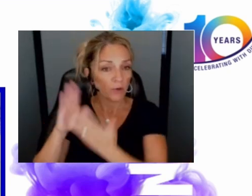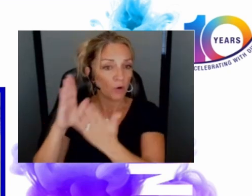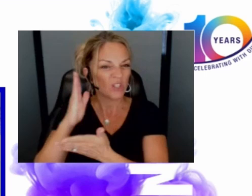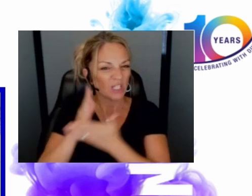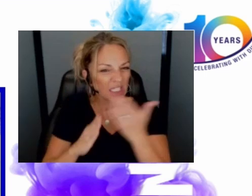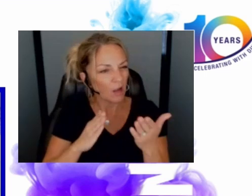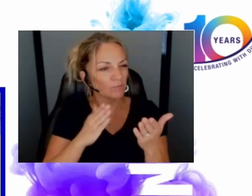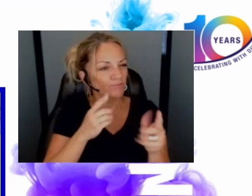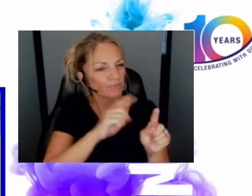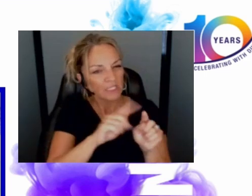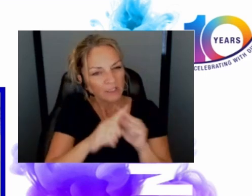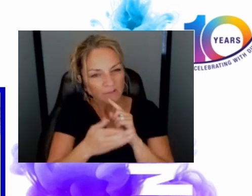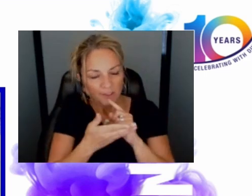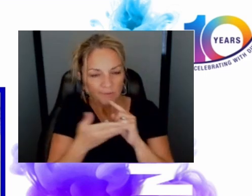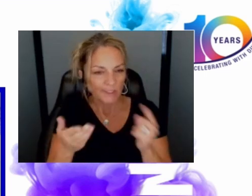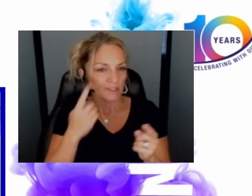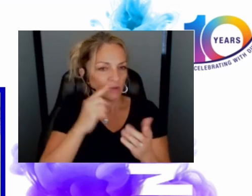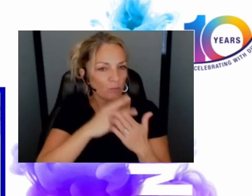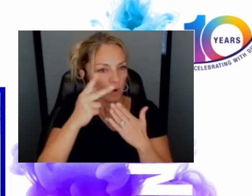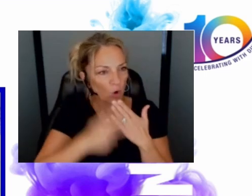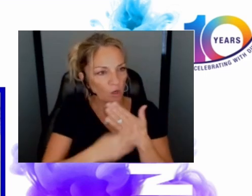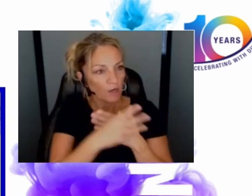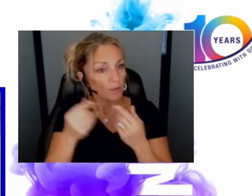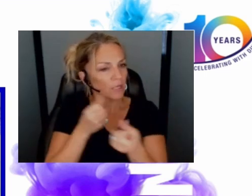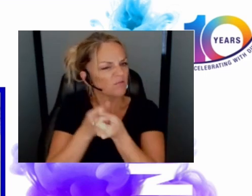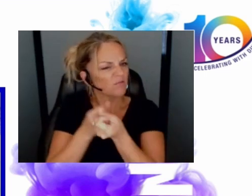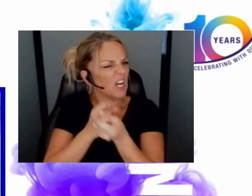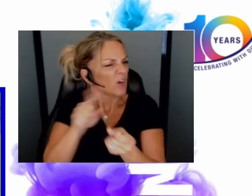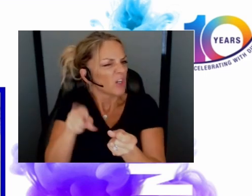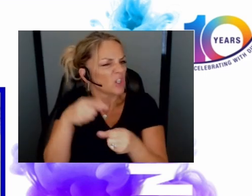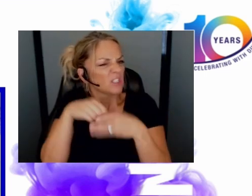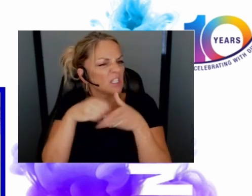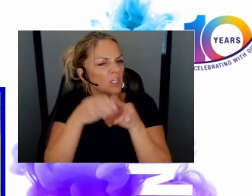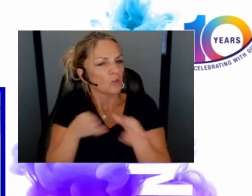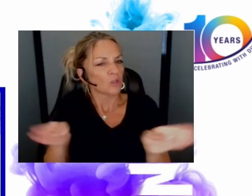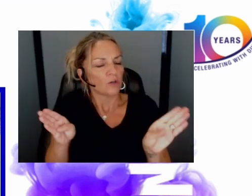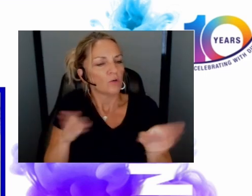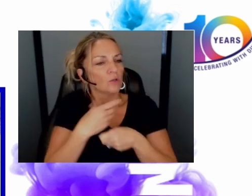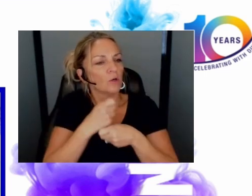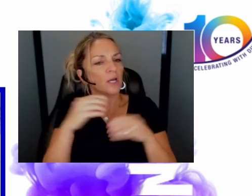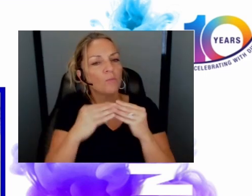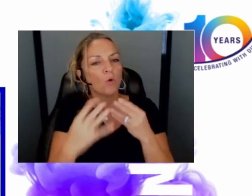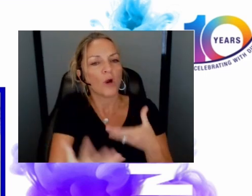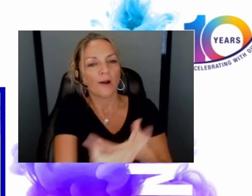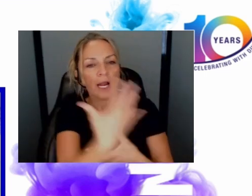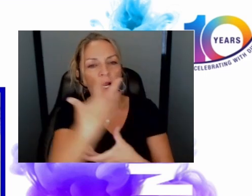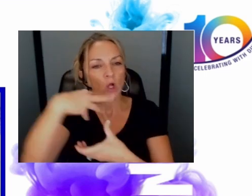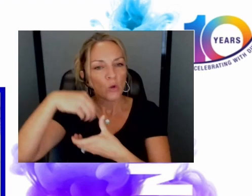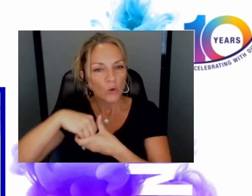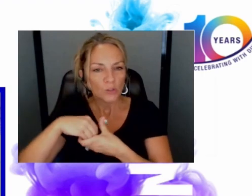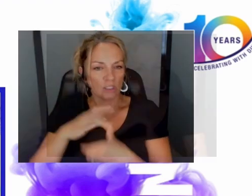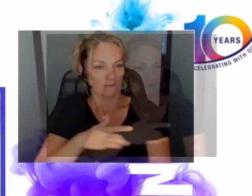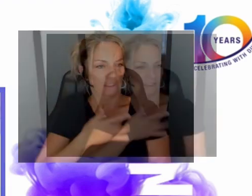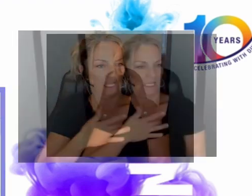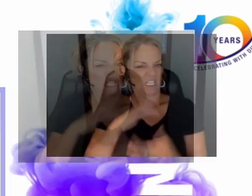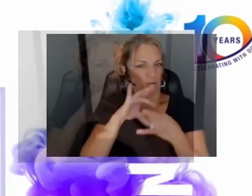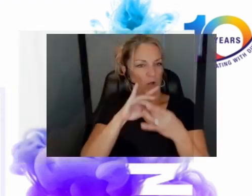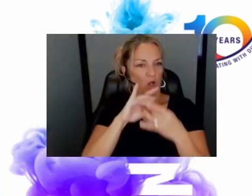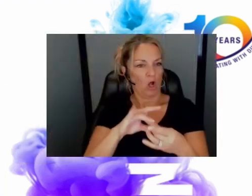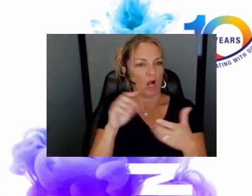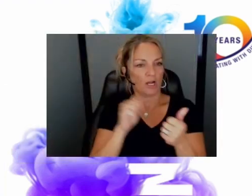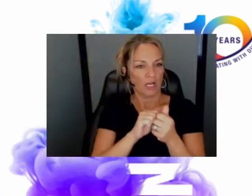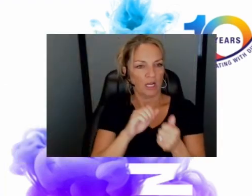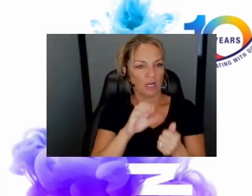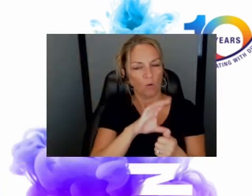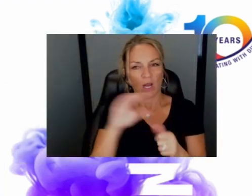in general in creating a more inclusive and a sense of belonging with your respective colleagues. Yeah, definitely. And I love a